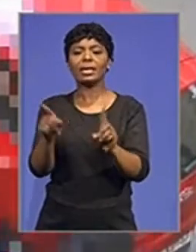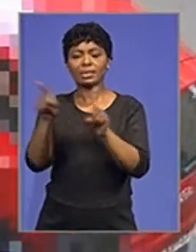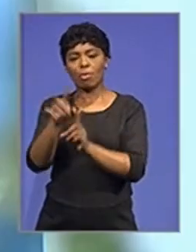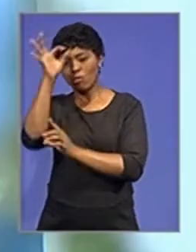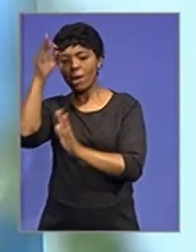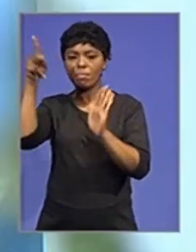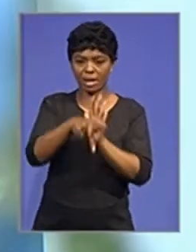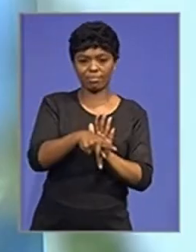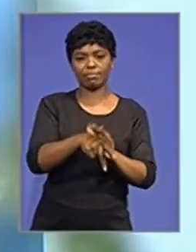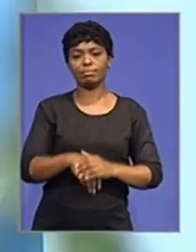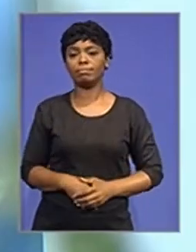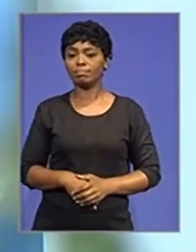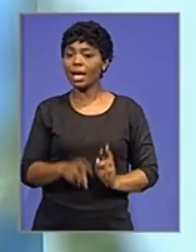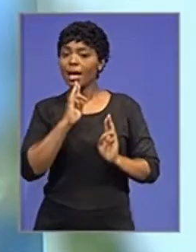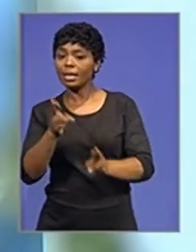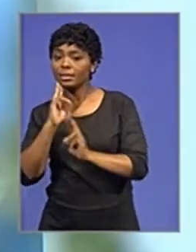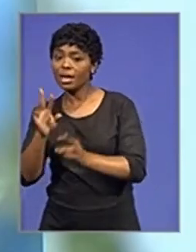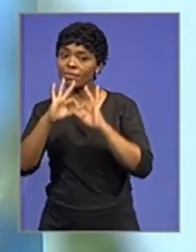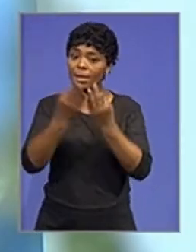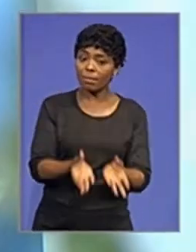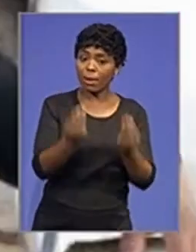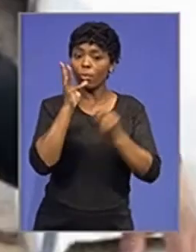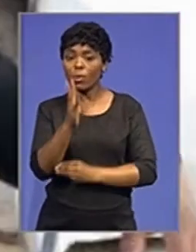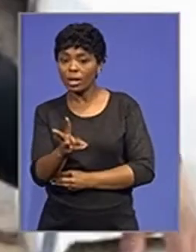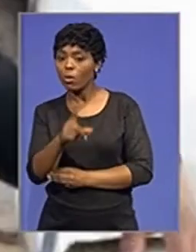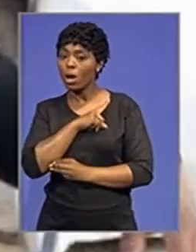gone. Malapa a batswasetlhabelo a setse ka dipotso di le dintsi le gore go tlhoka tshiamololo go tlile go fela neng.